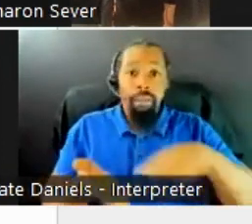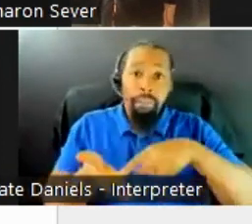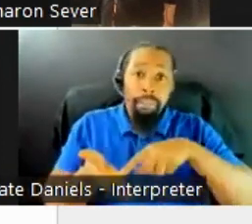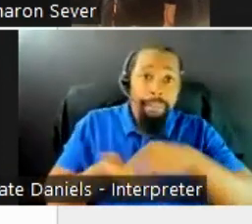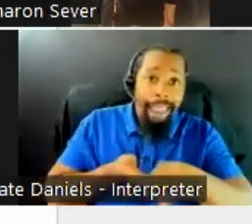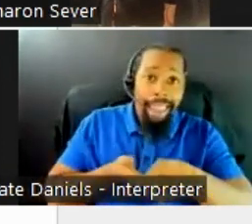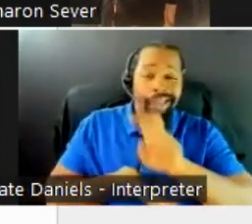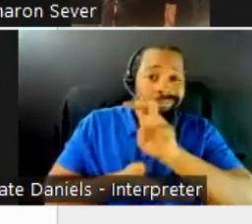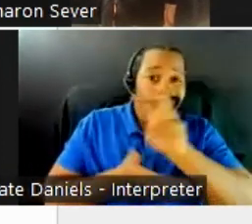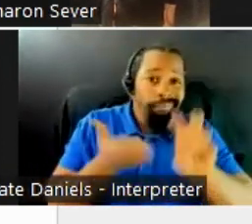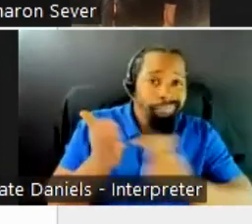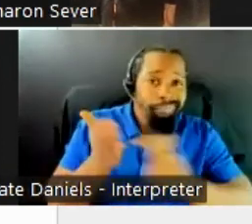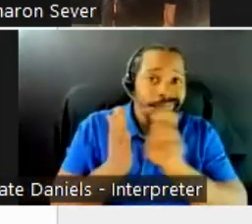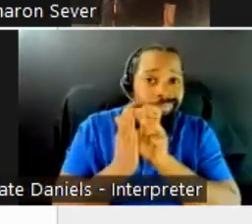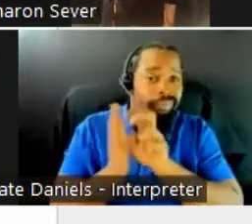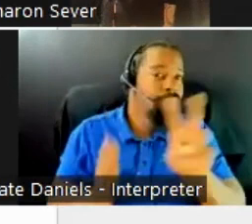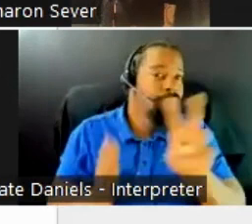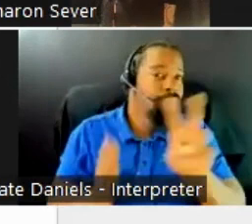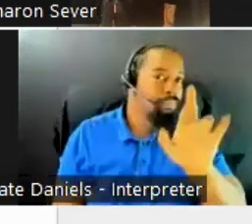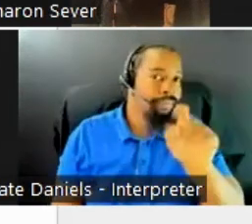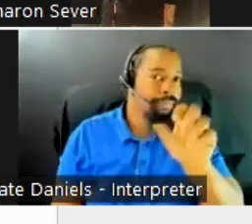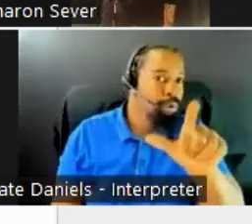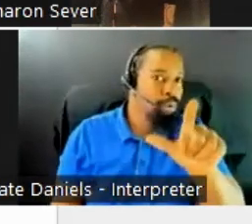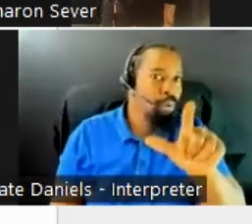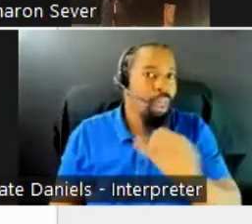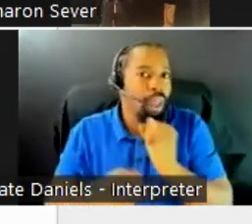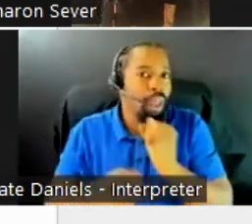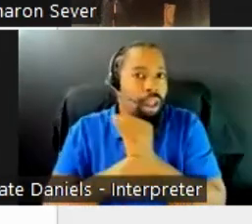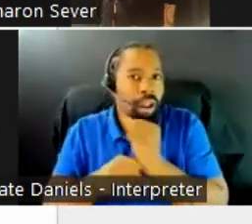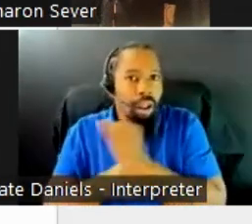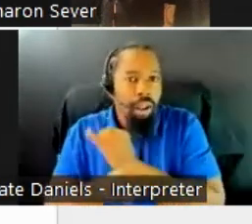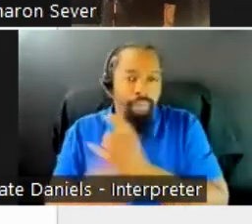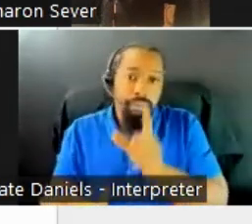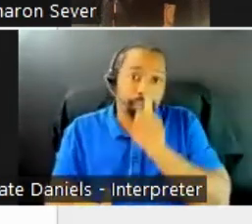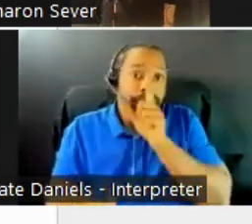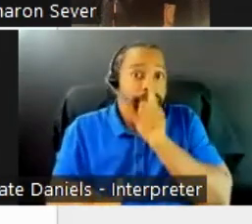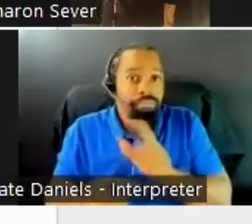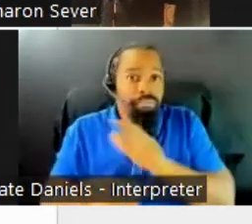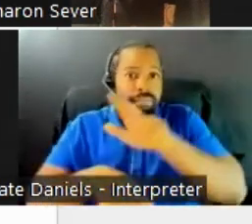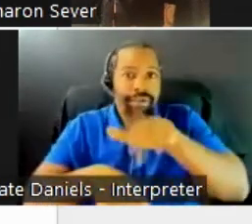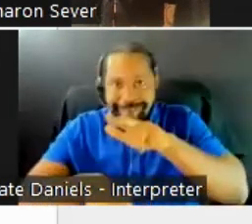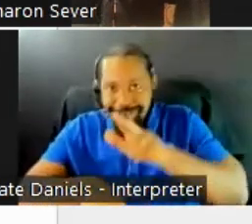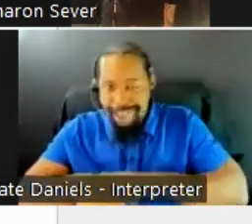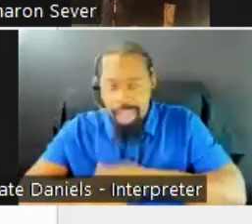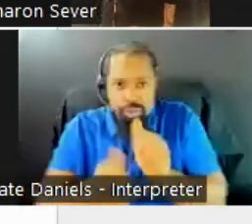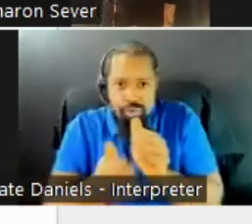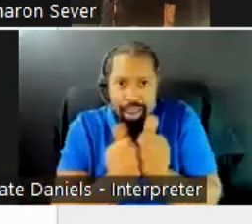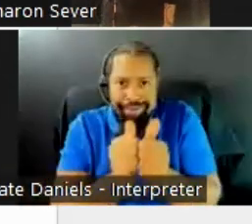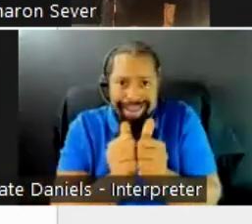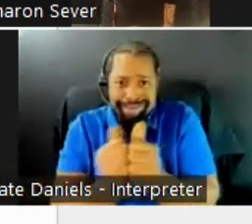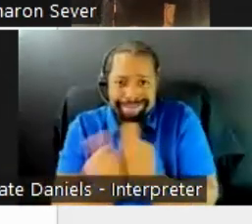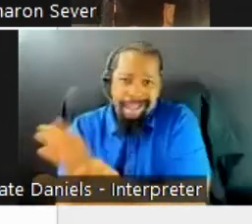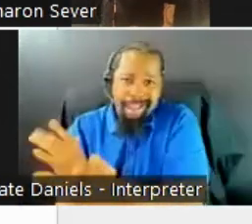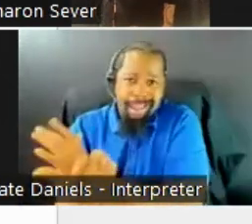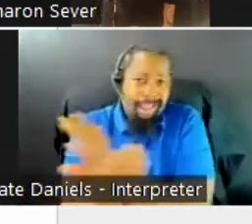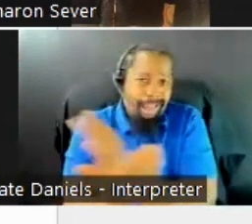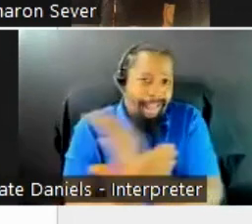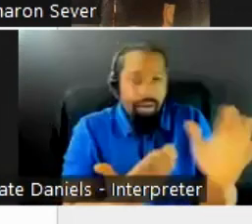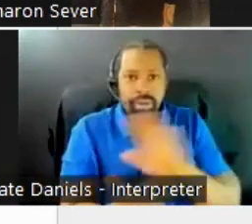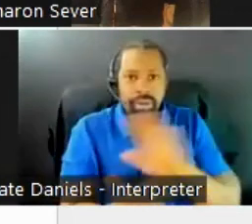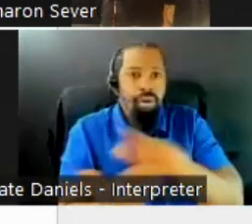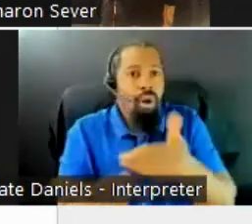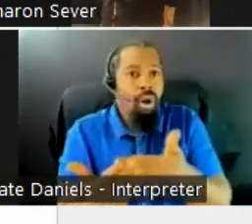prizes. This is a real deal national contest across all CTE programs in the country. And the link